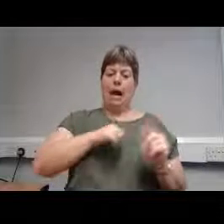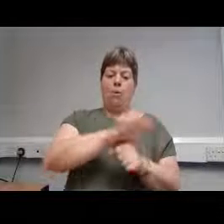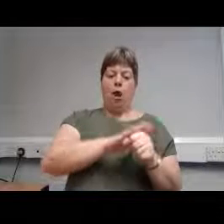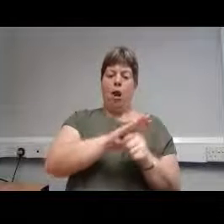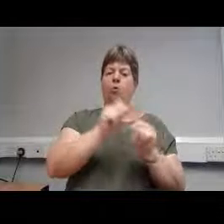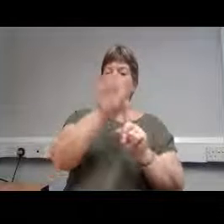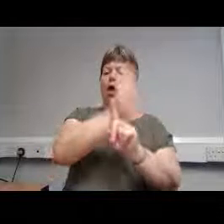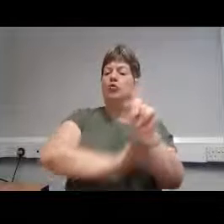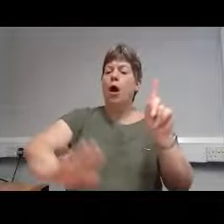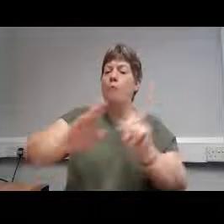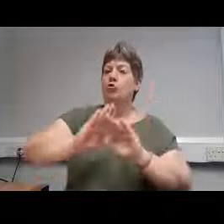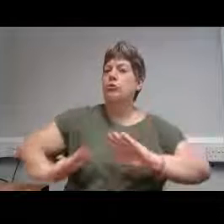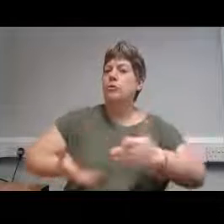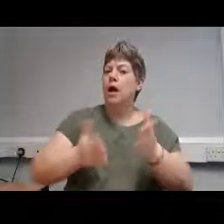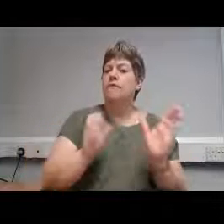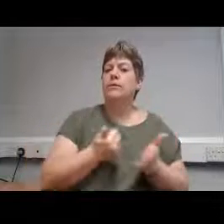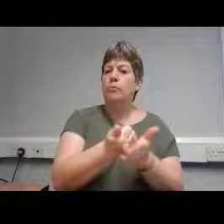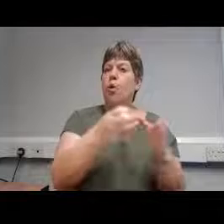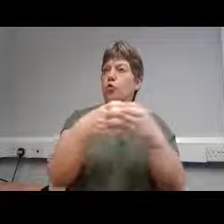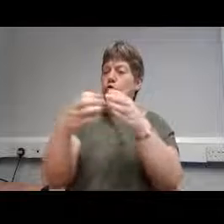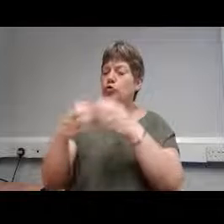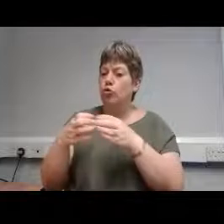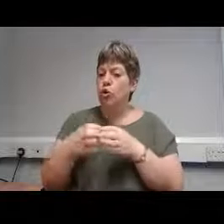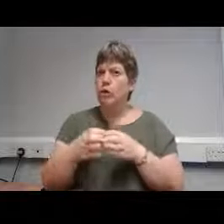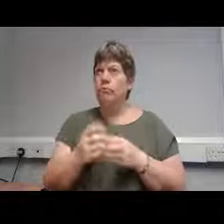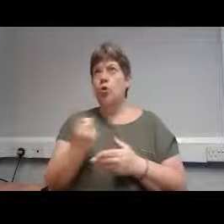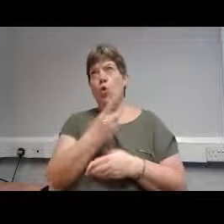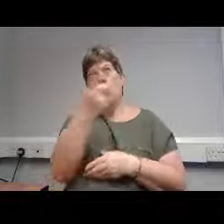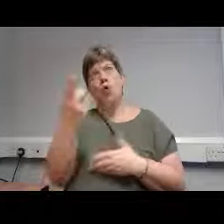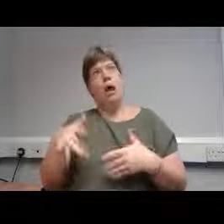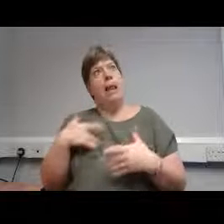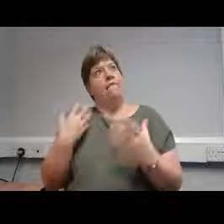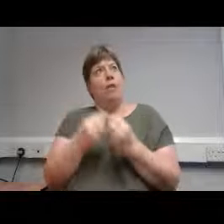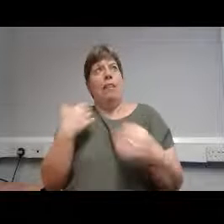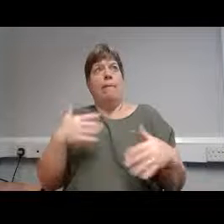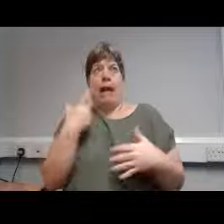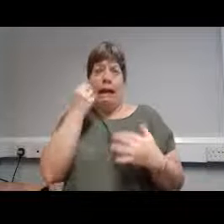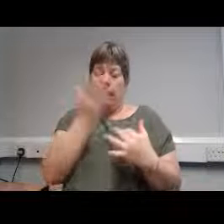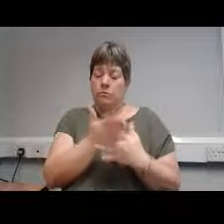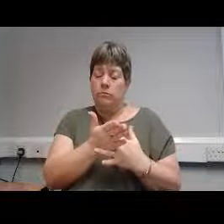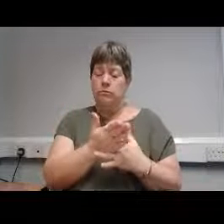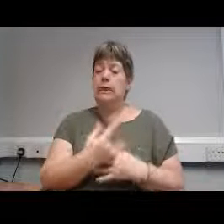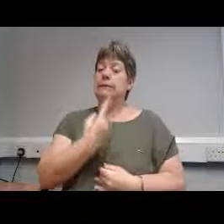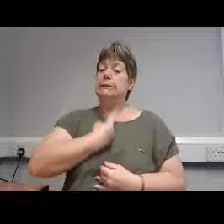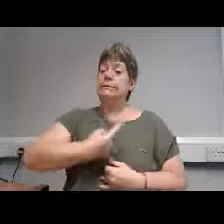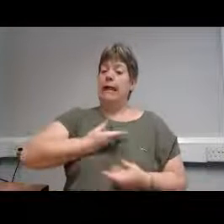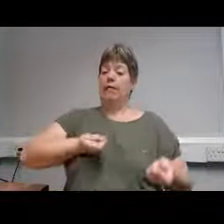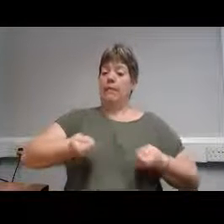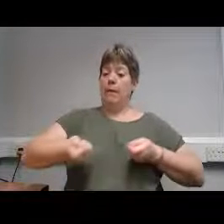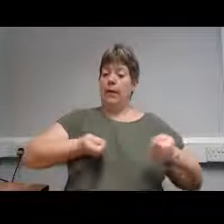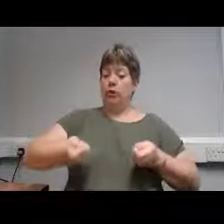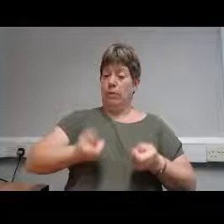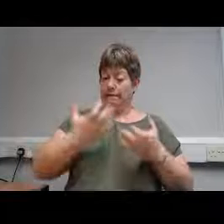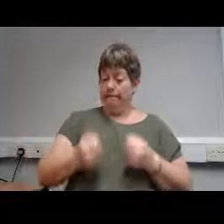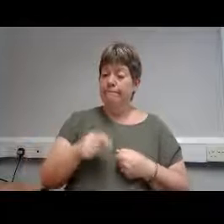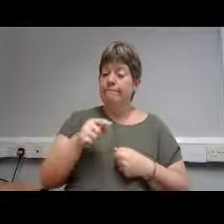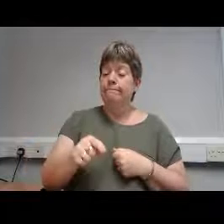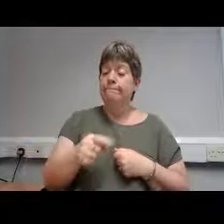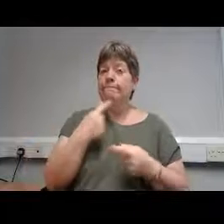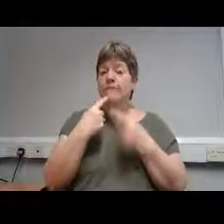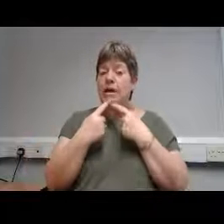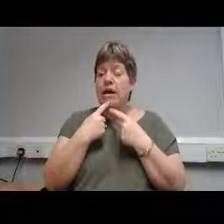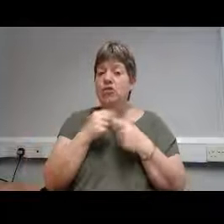support groups that might be useful to those living with pain. Self-management, there's an area on self-management there. There's